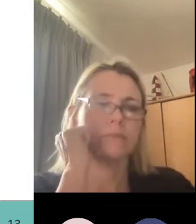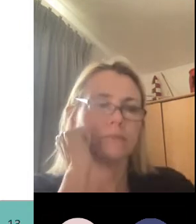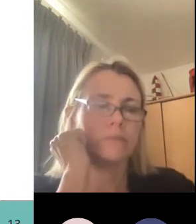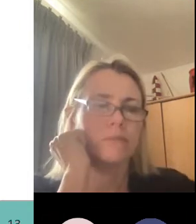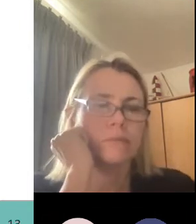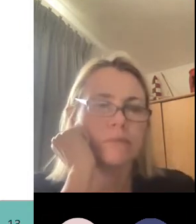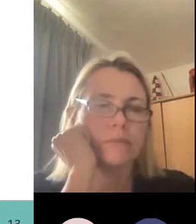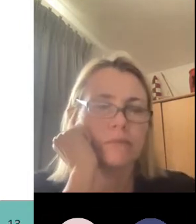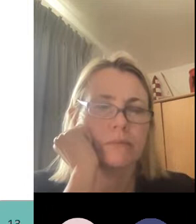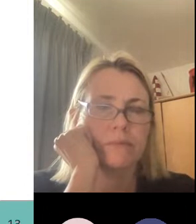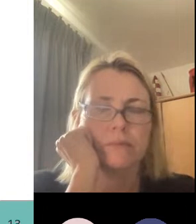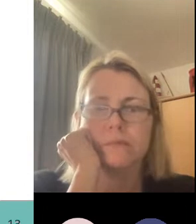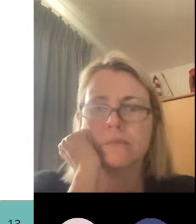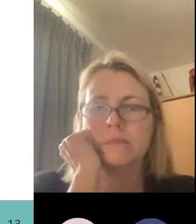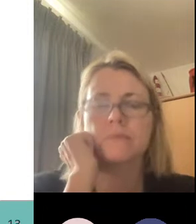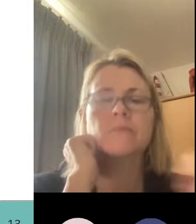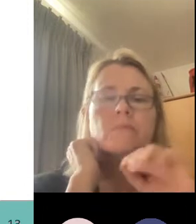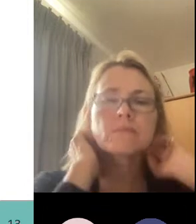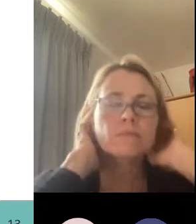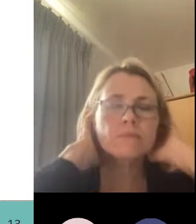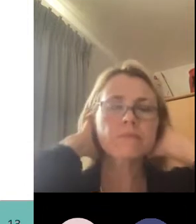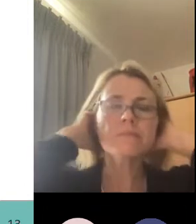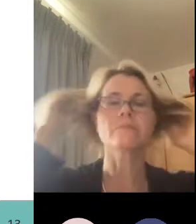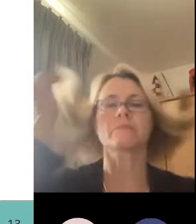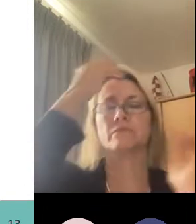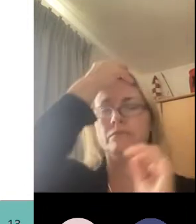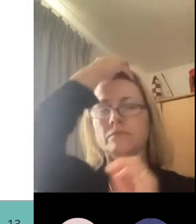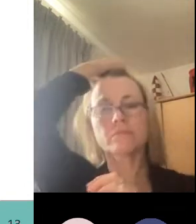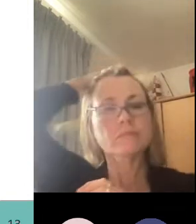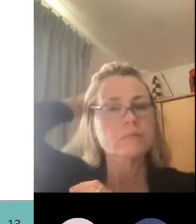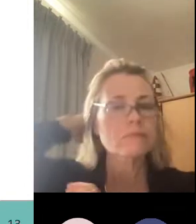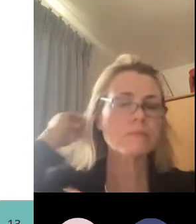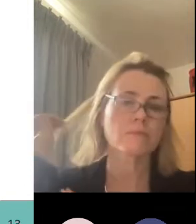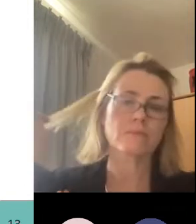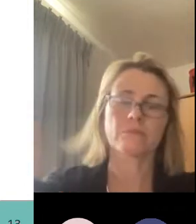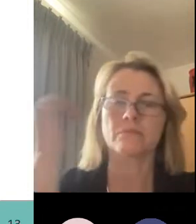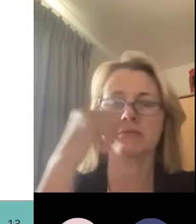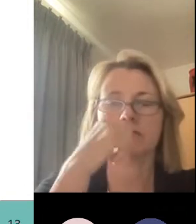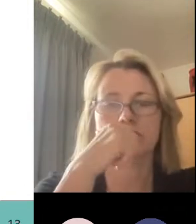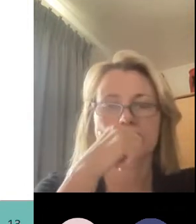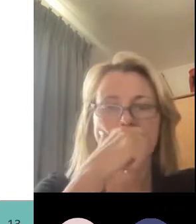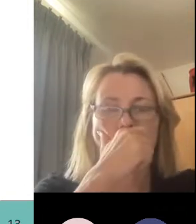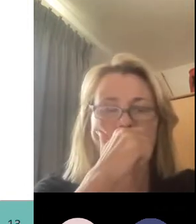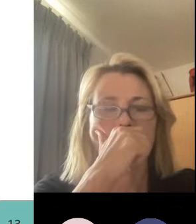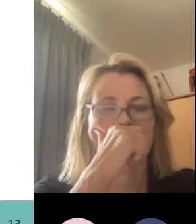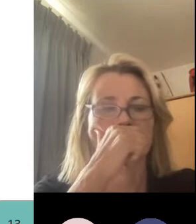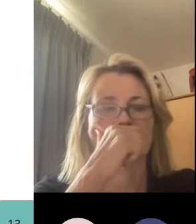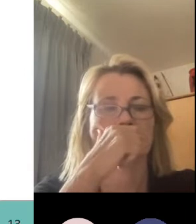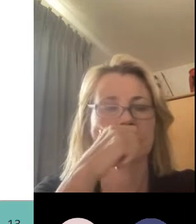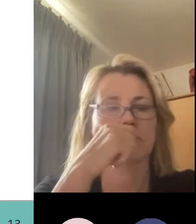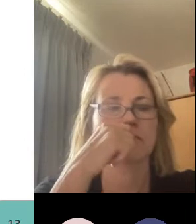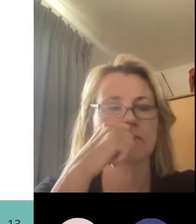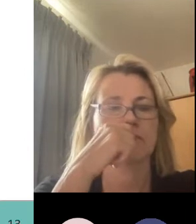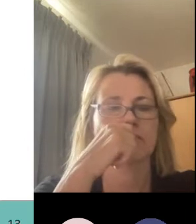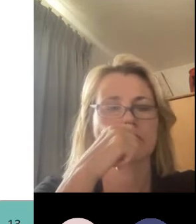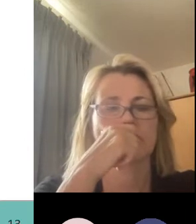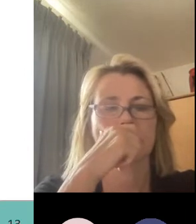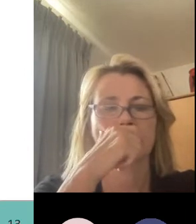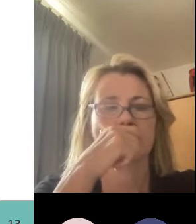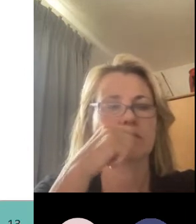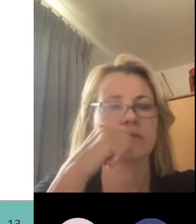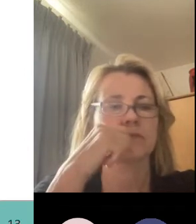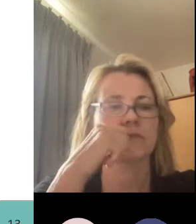had an external recruitment agency working with us, and they really, really struggled as well. It's a very, very tricky thing. We ended up